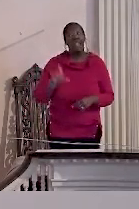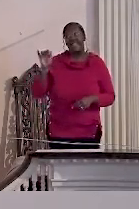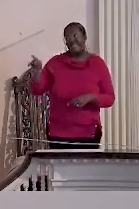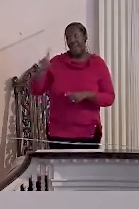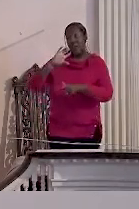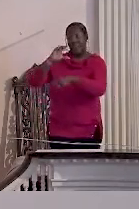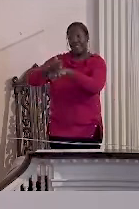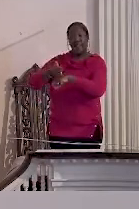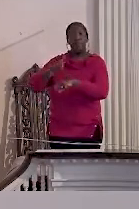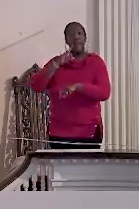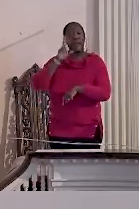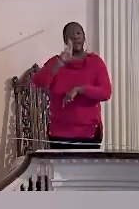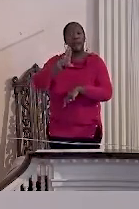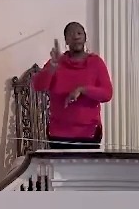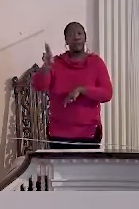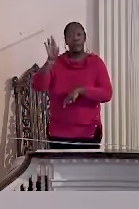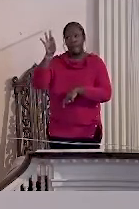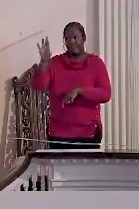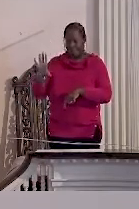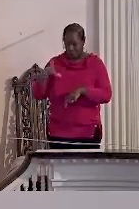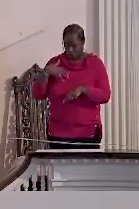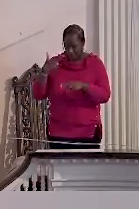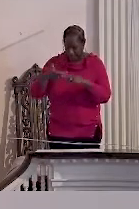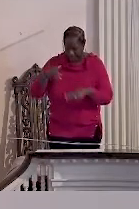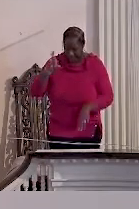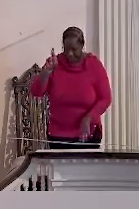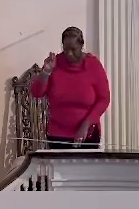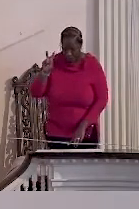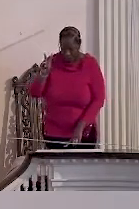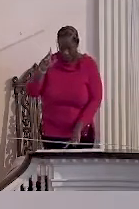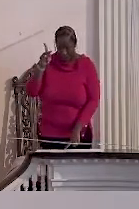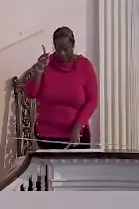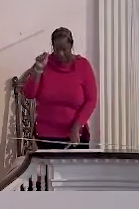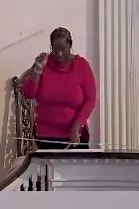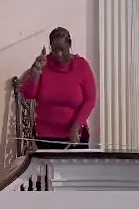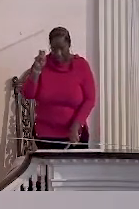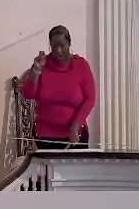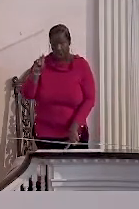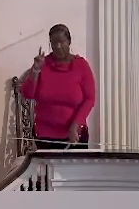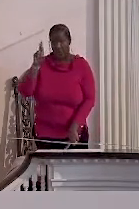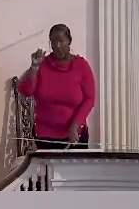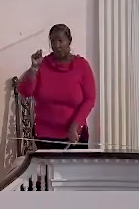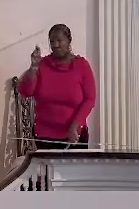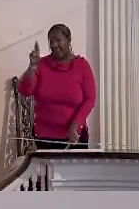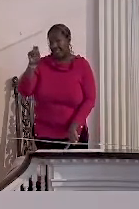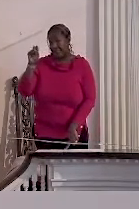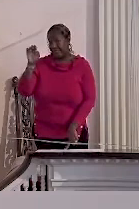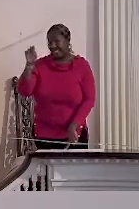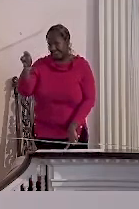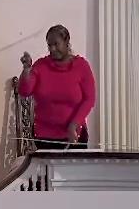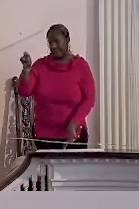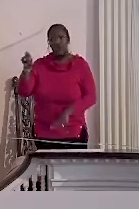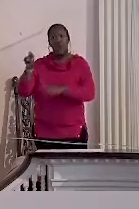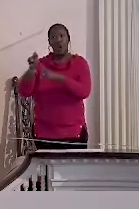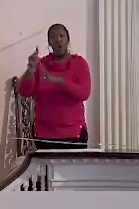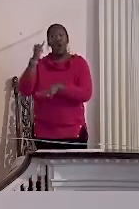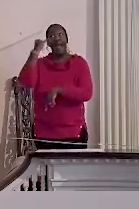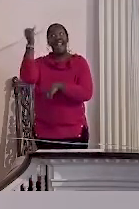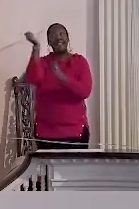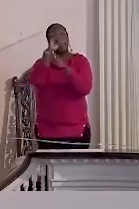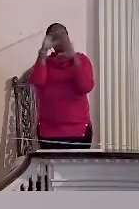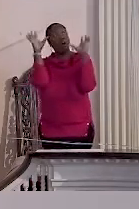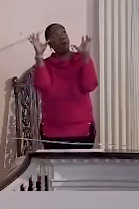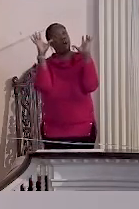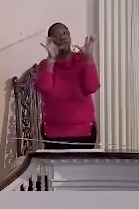UU minister, the Reverend Karin Rasmussen. And Karin's very bright idea became a reality over